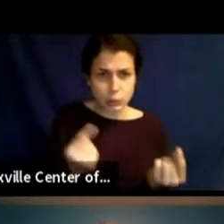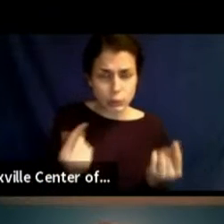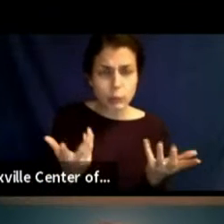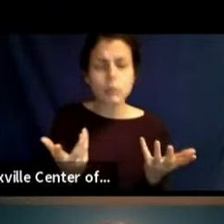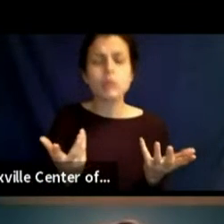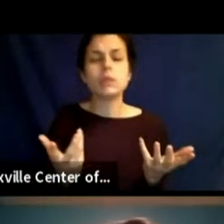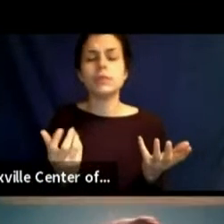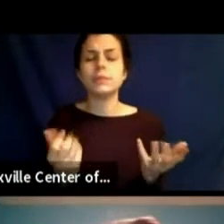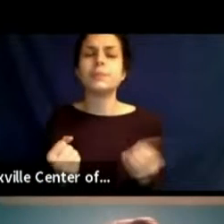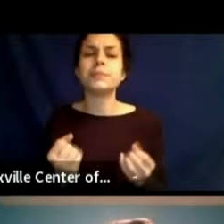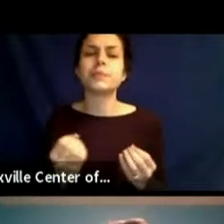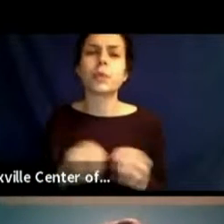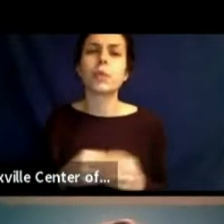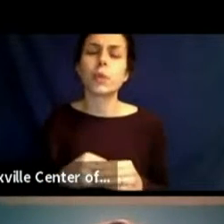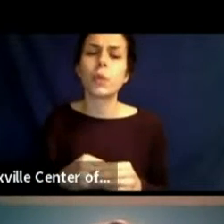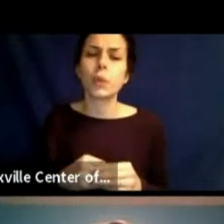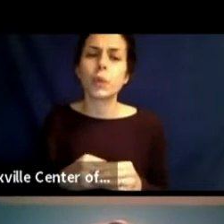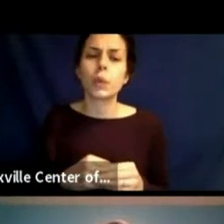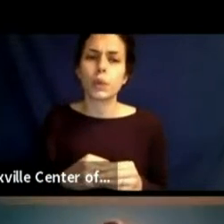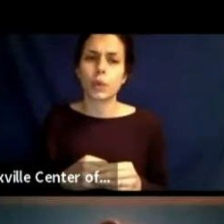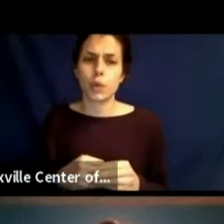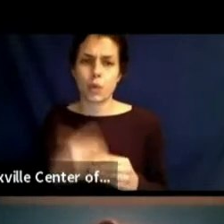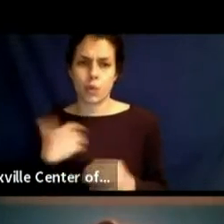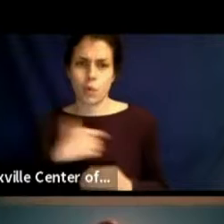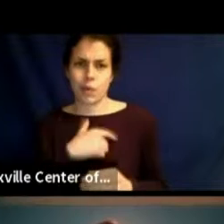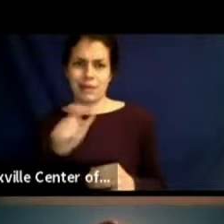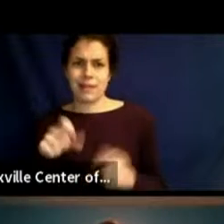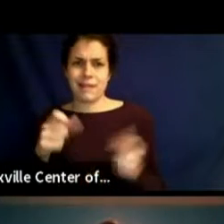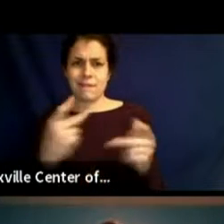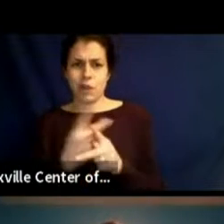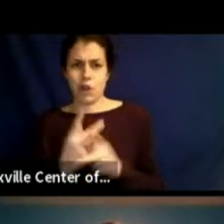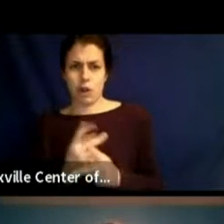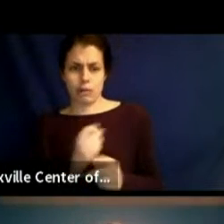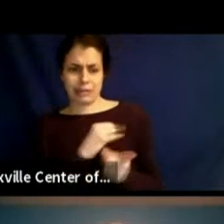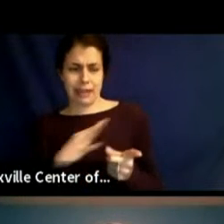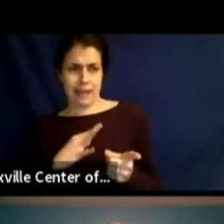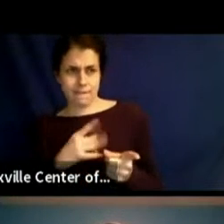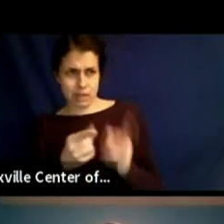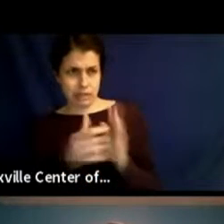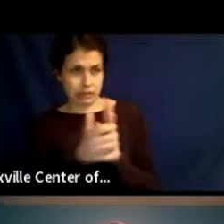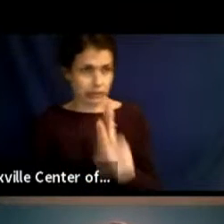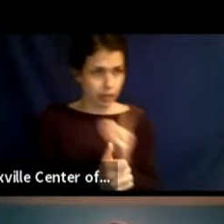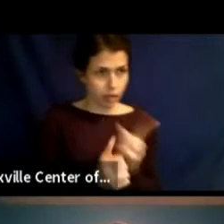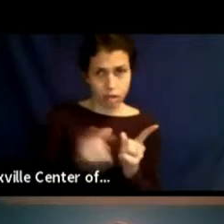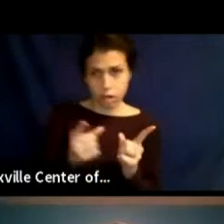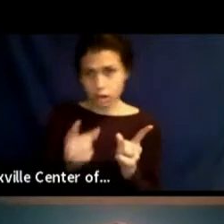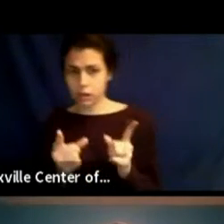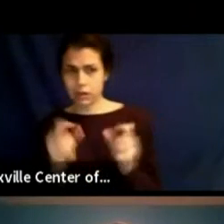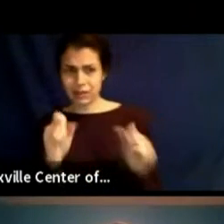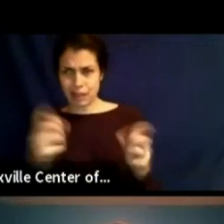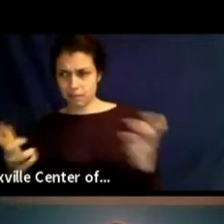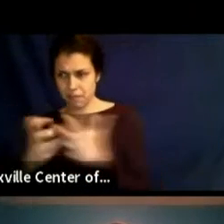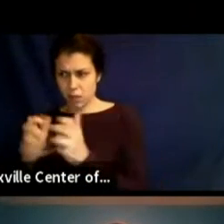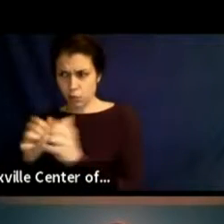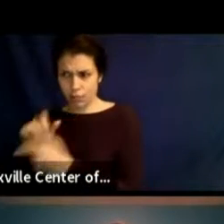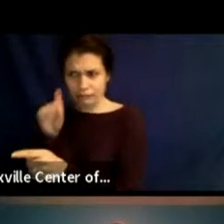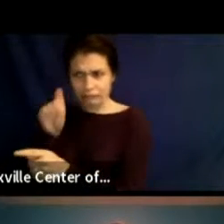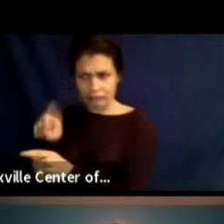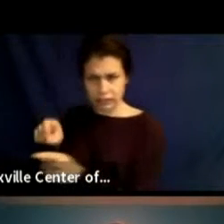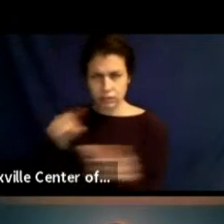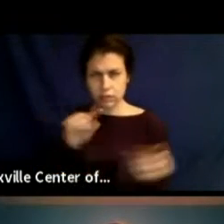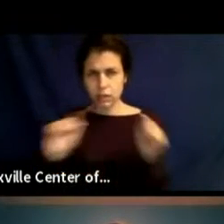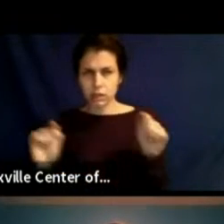Other ways that we can leverage the staff that we have and their particular skill sets. Maybe they're an extra set of hands as opposed to